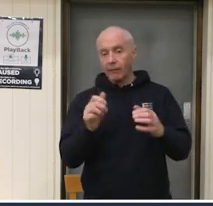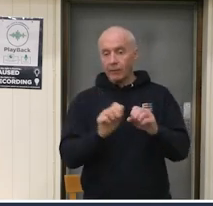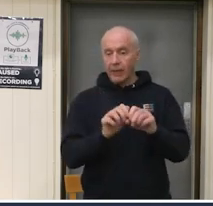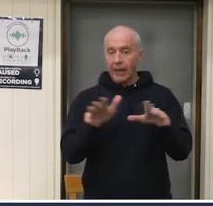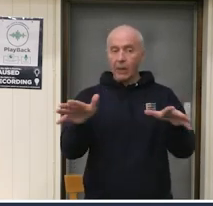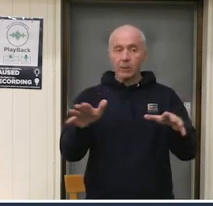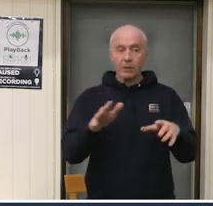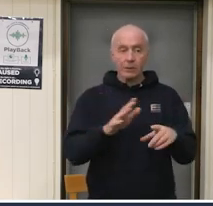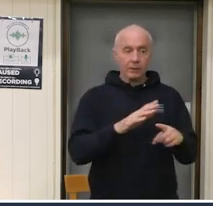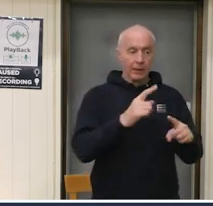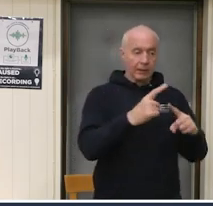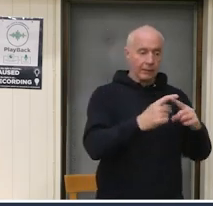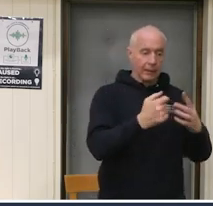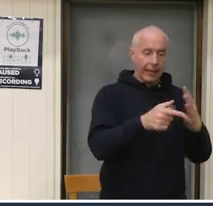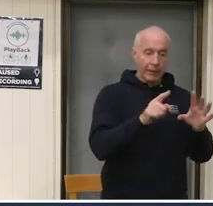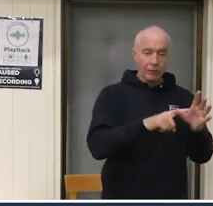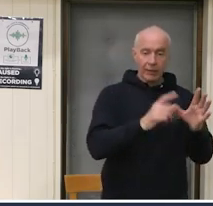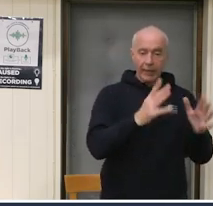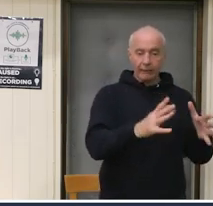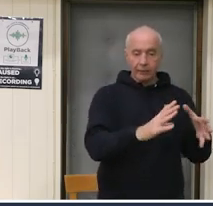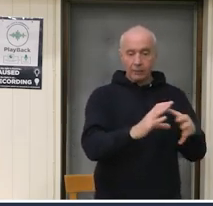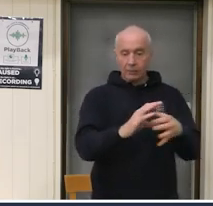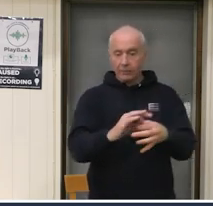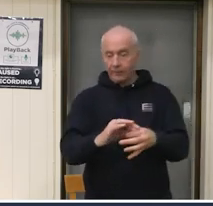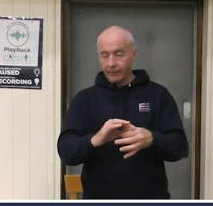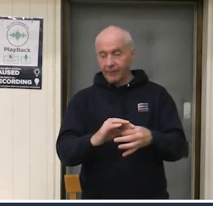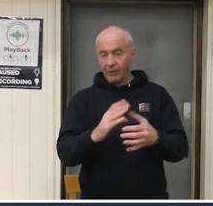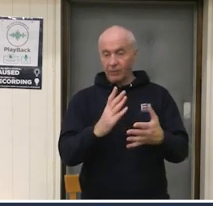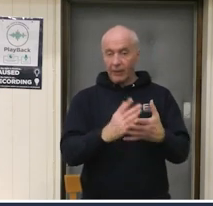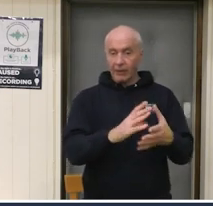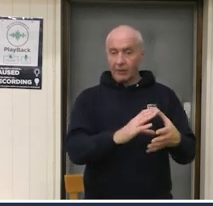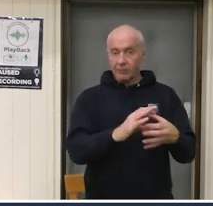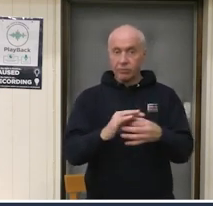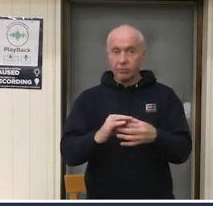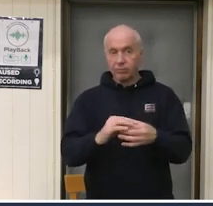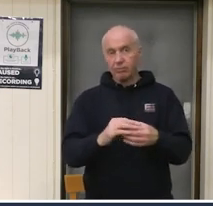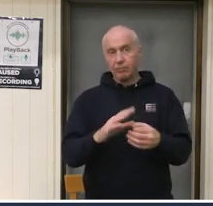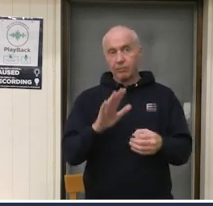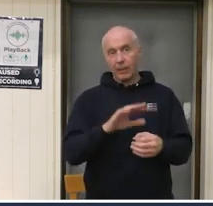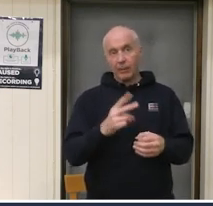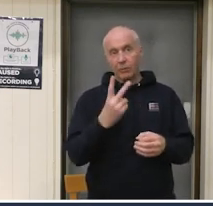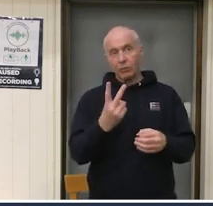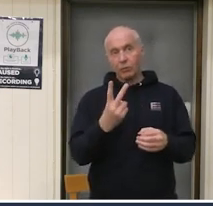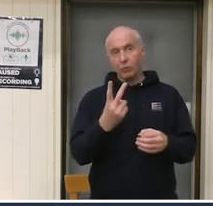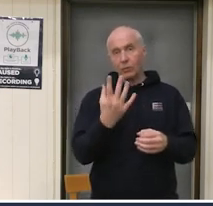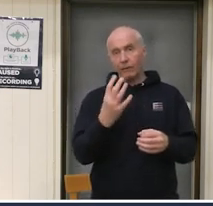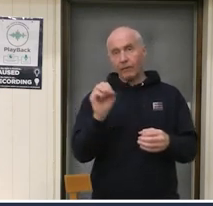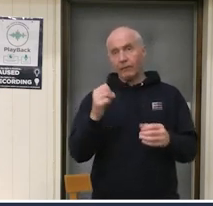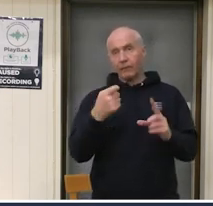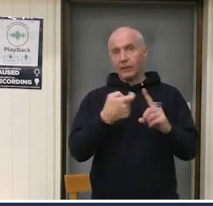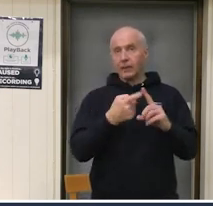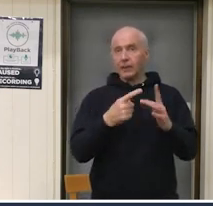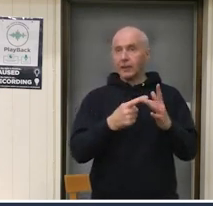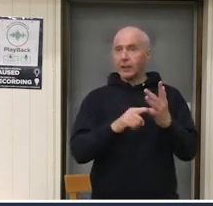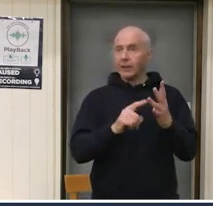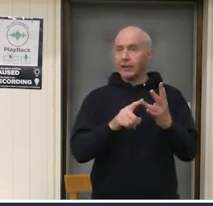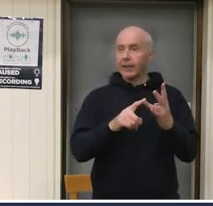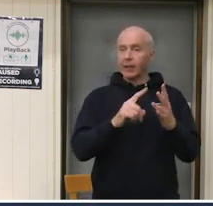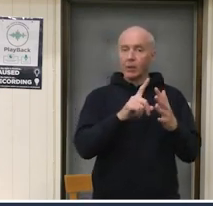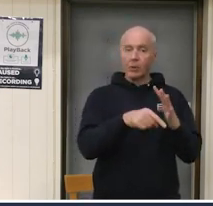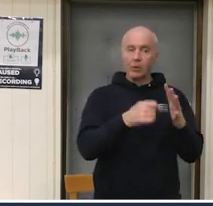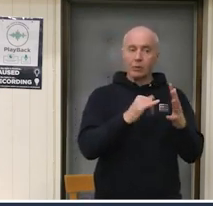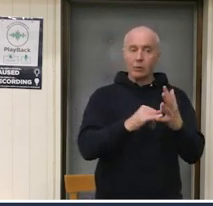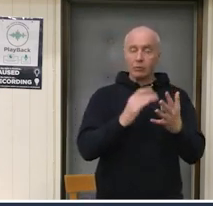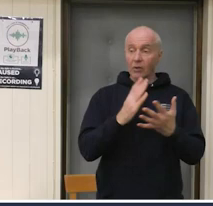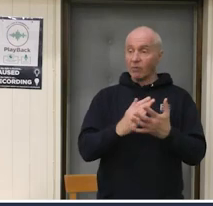to couple into the capsule. So actually, really, they're only coupling successfully about 250 kilojoules. So they're actually far outstripping